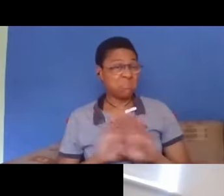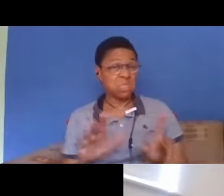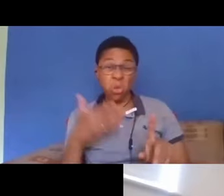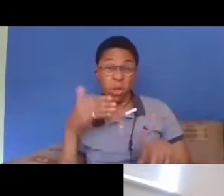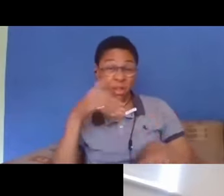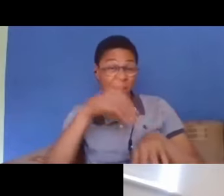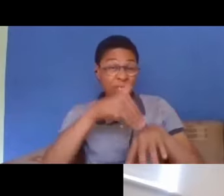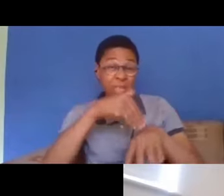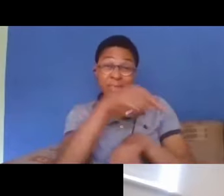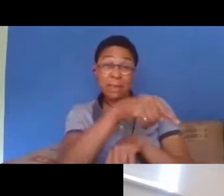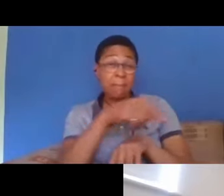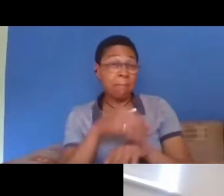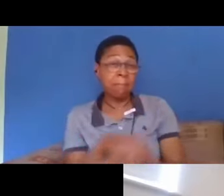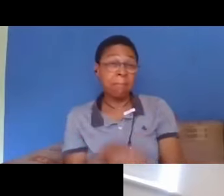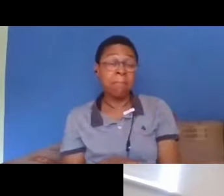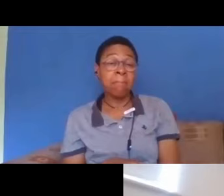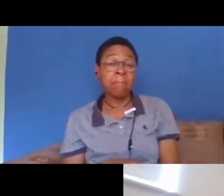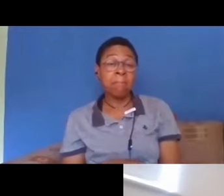though.